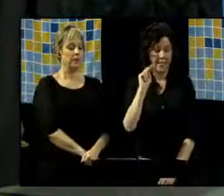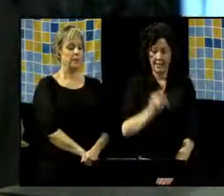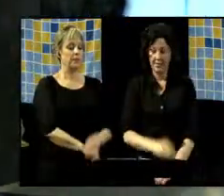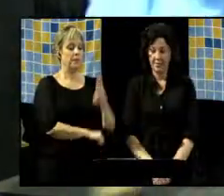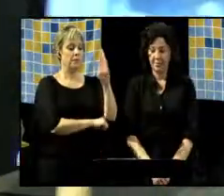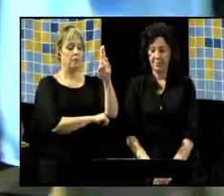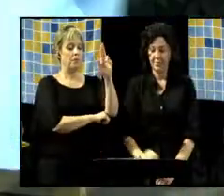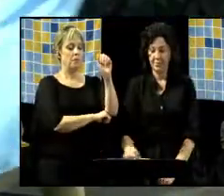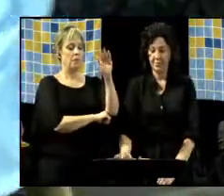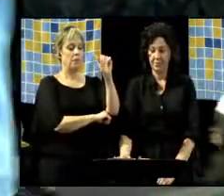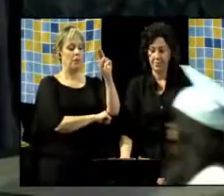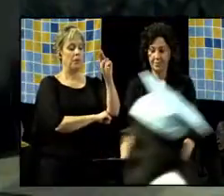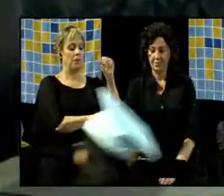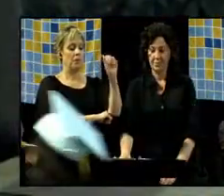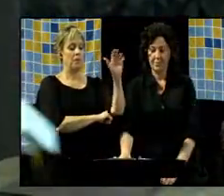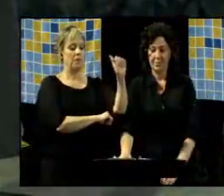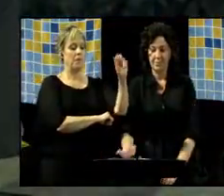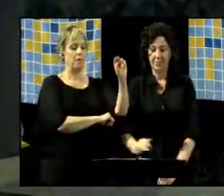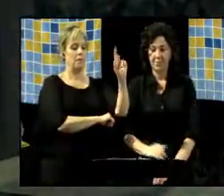Jim Arija,